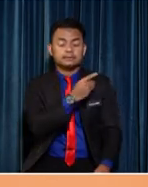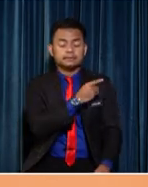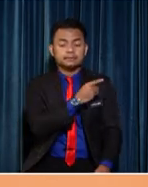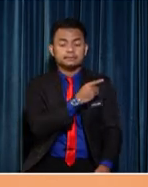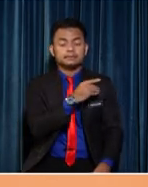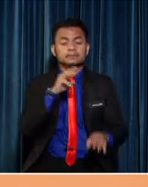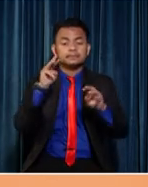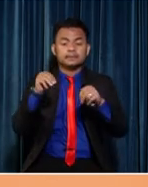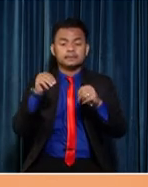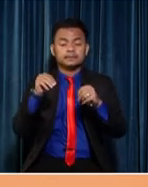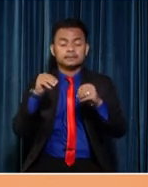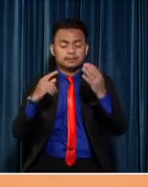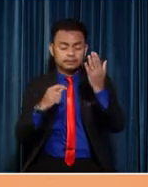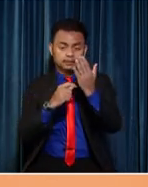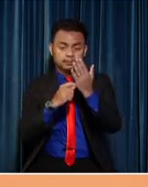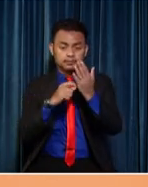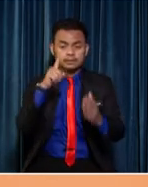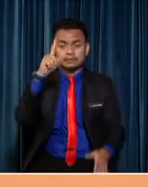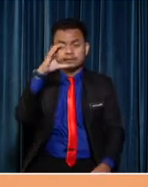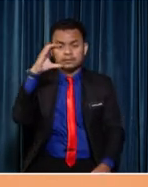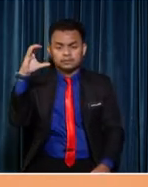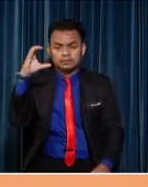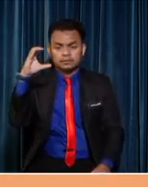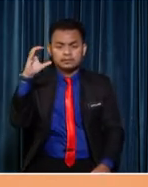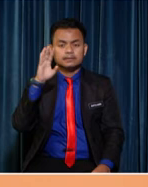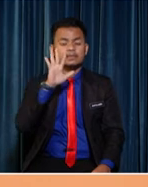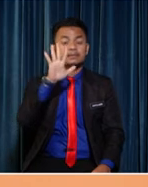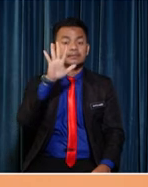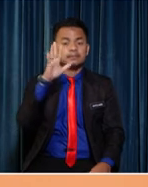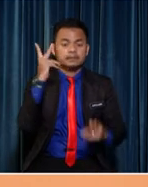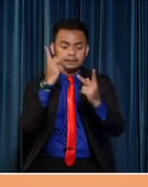add 100 5 times.